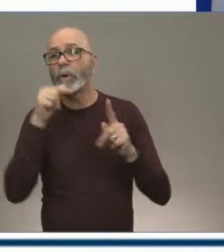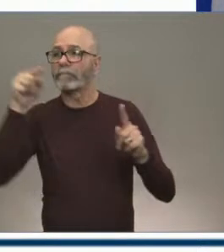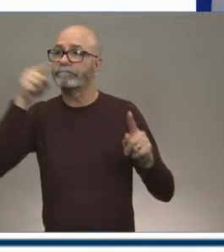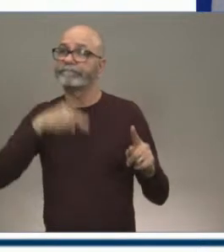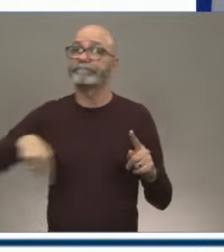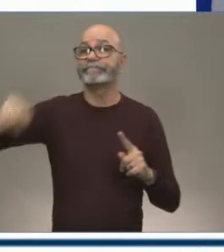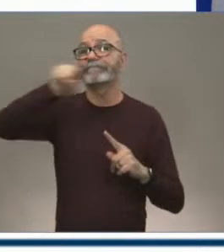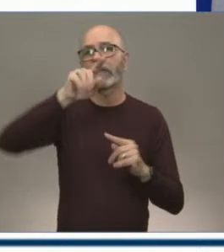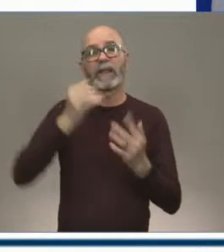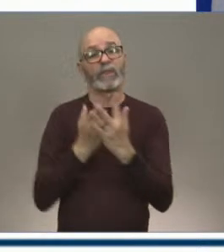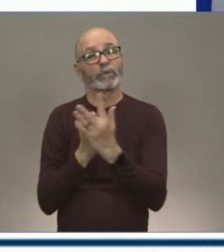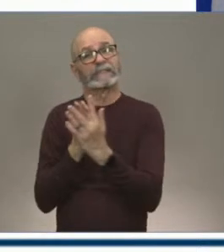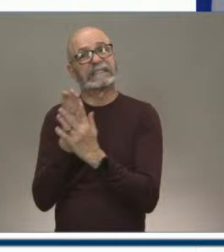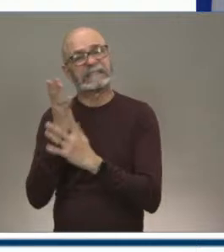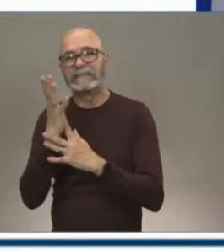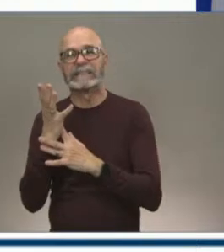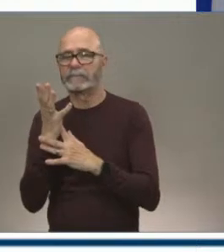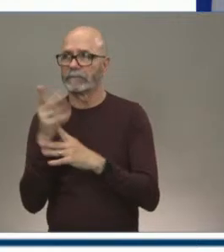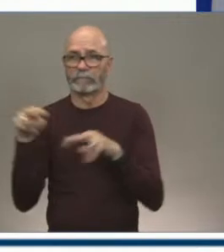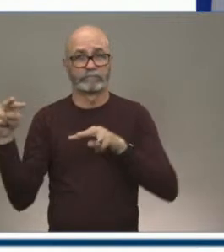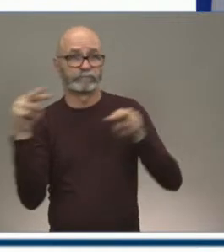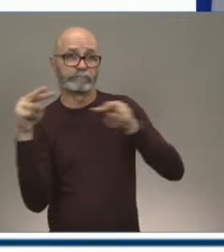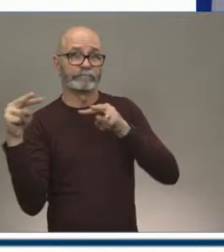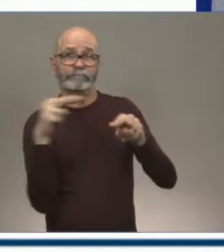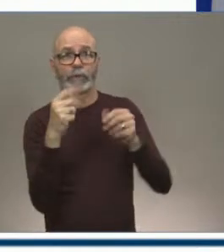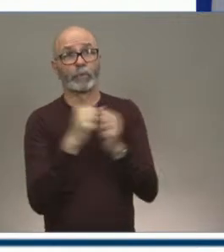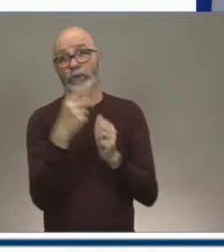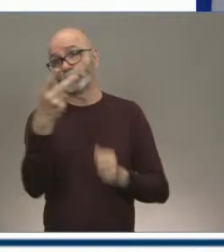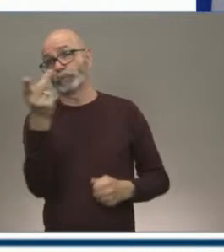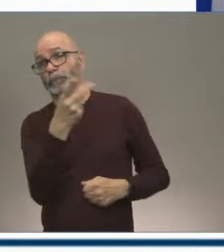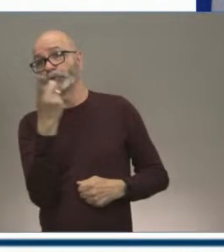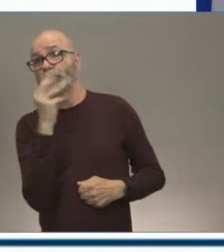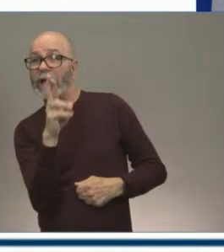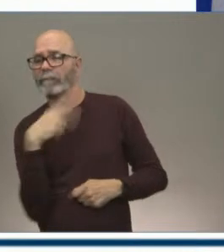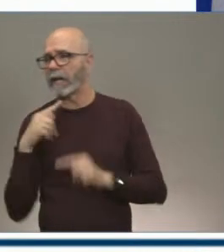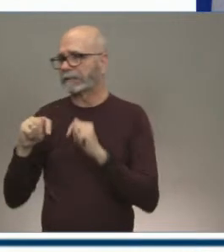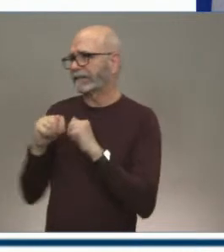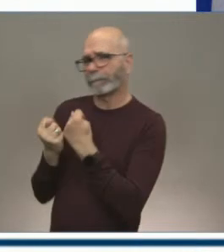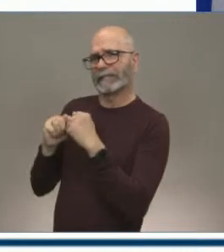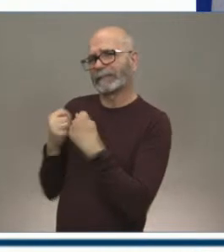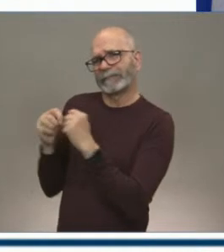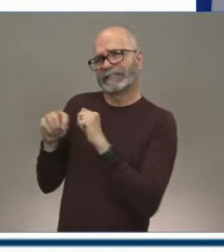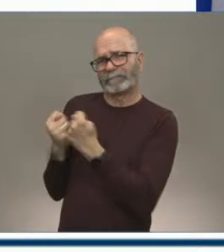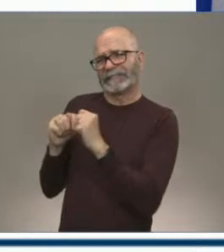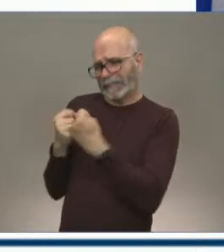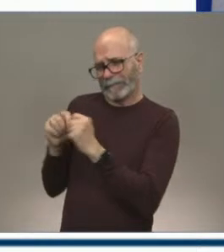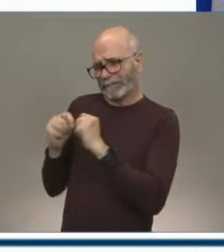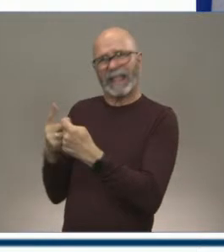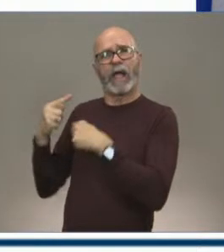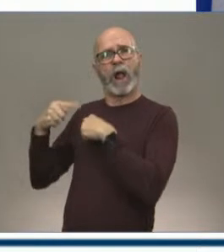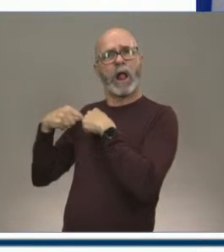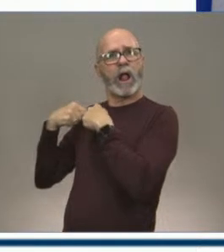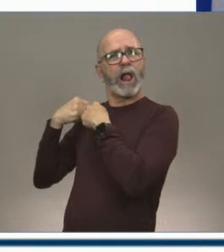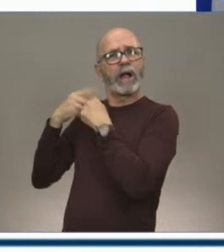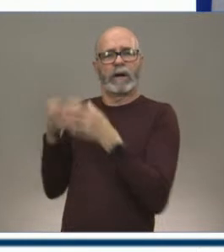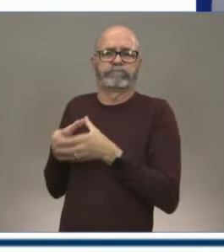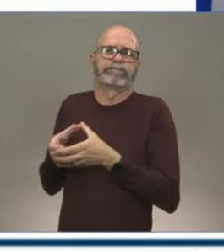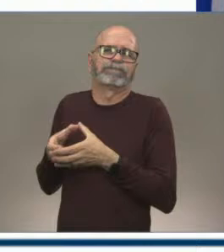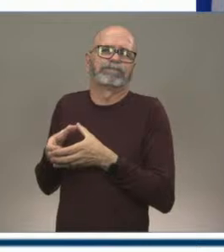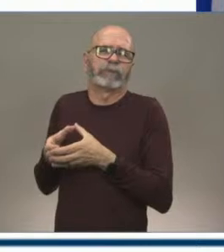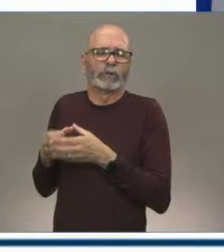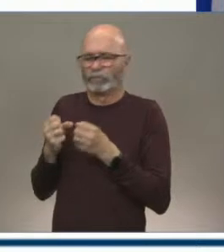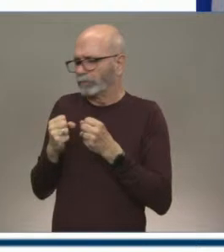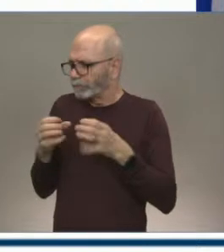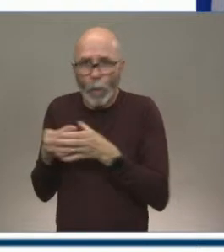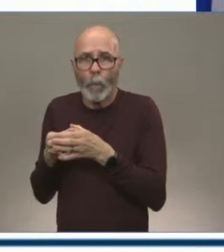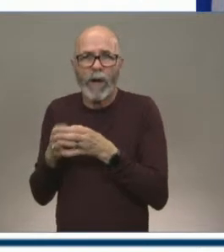us. Dr. Strang talked about his team. I'm very grateful for the team, small but mighty team that has been with me on